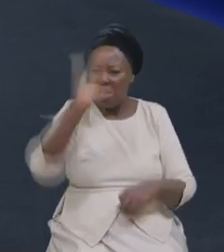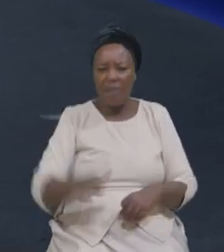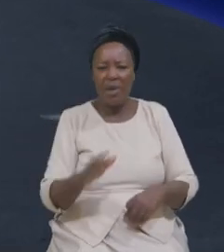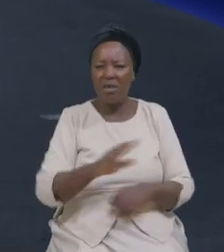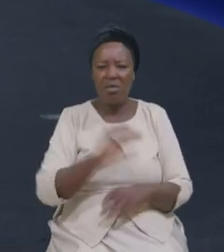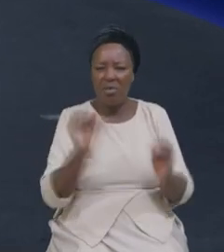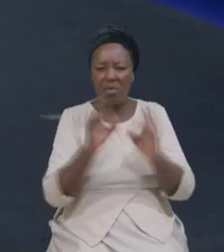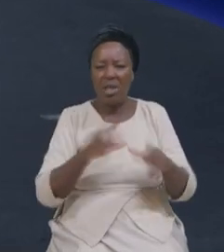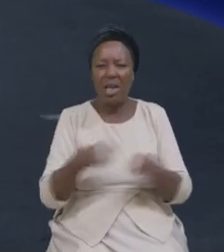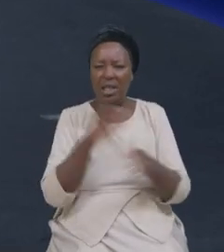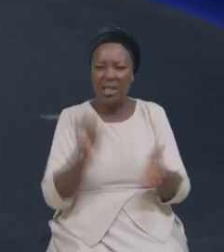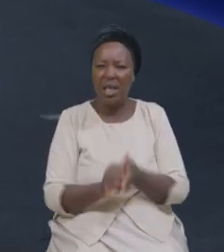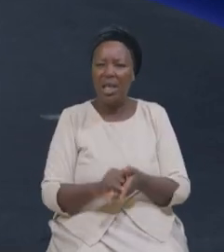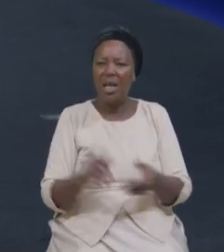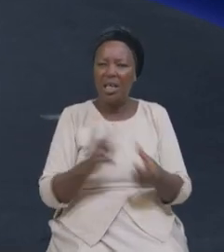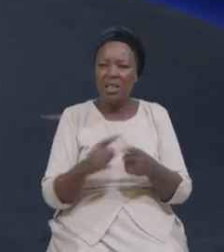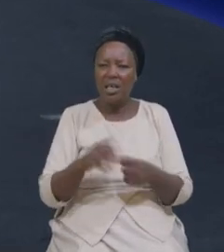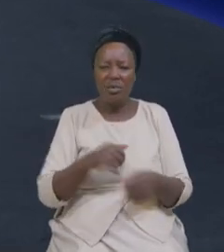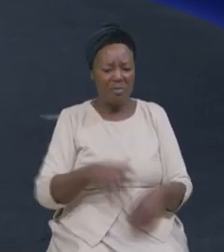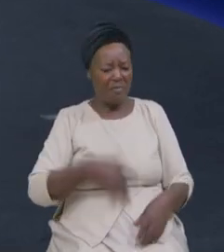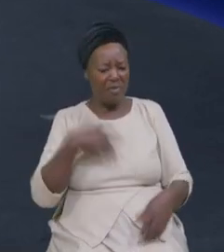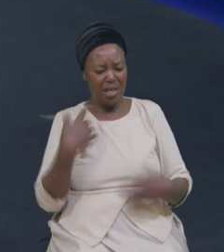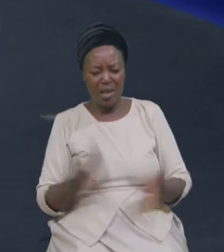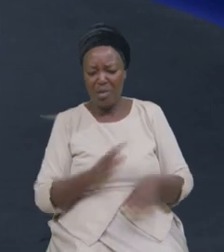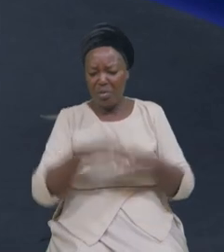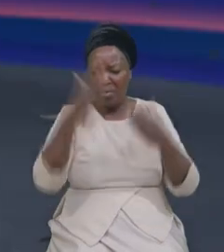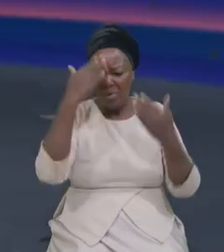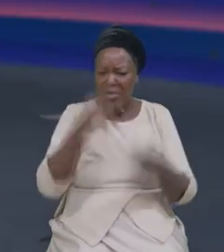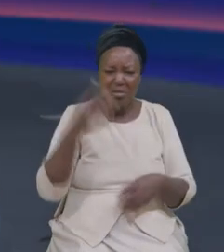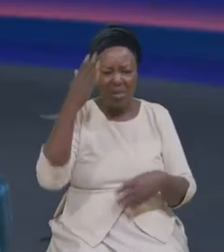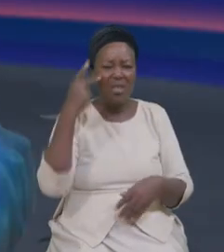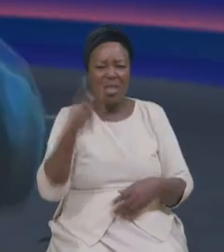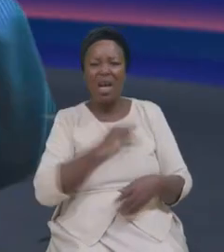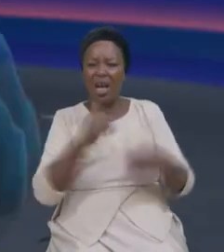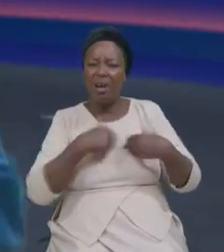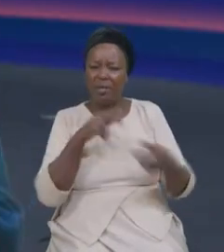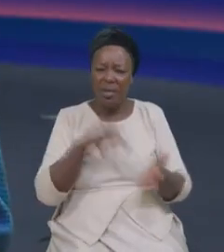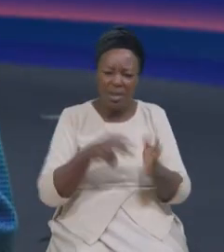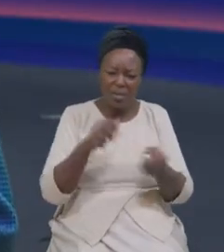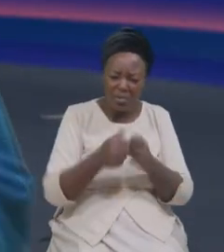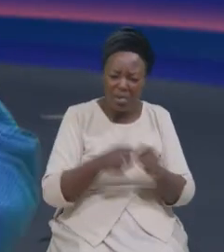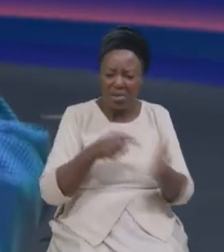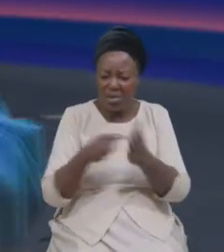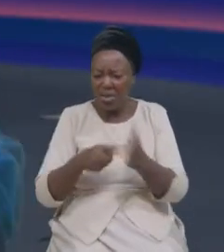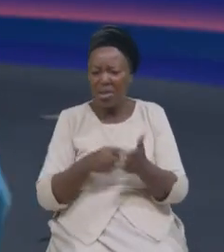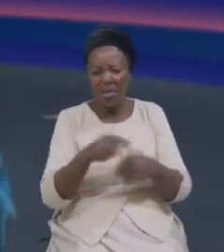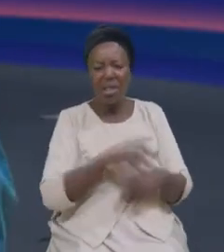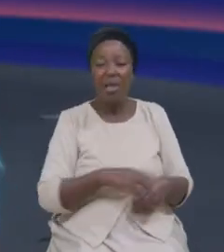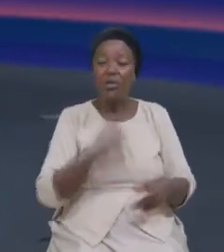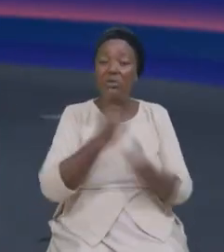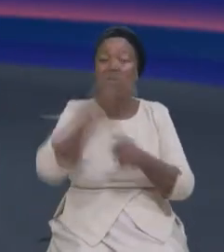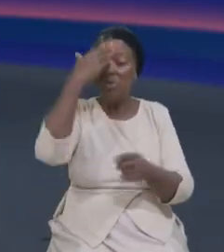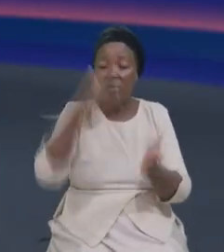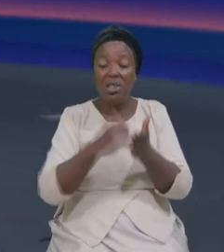you, okay, well, wish you well, but you know, in their hearts, there's another thing, but at the spoken word, understand, in